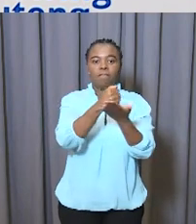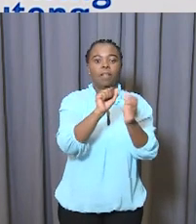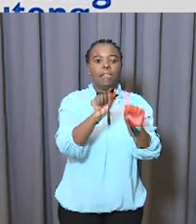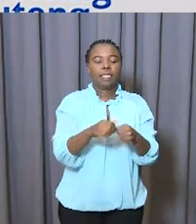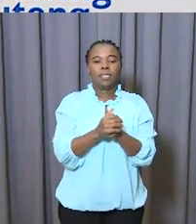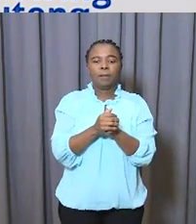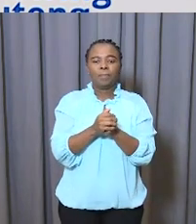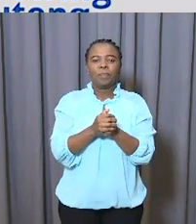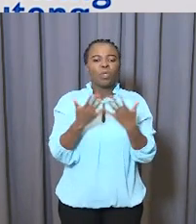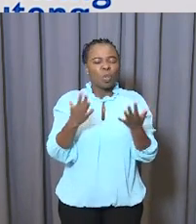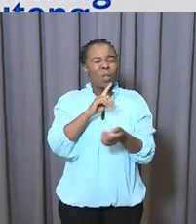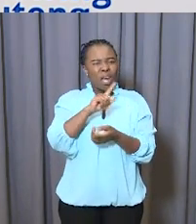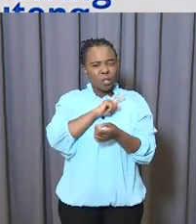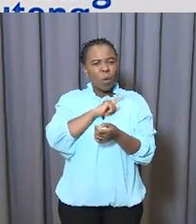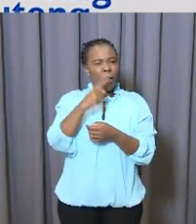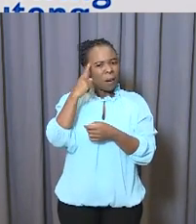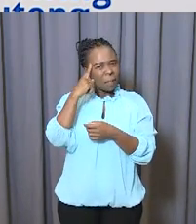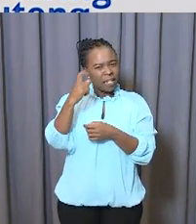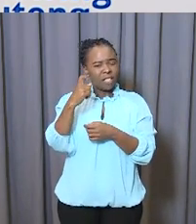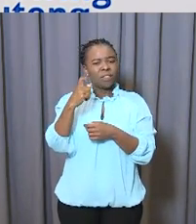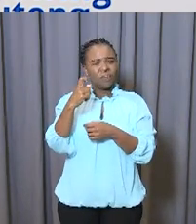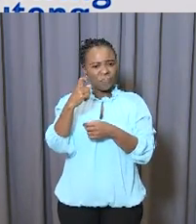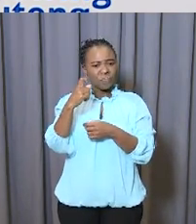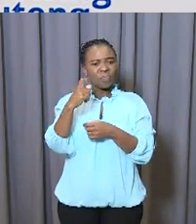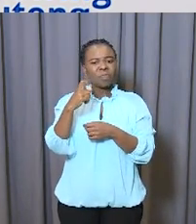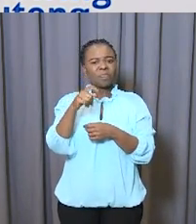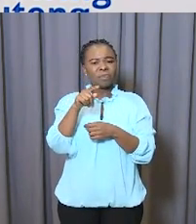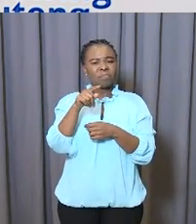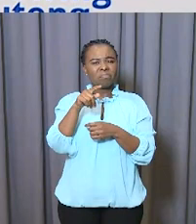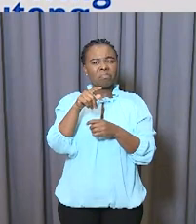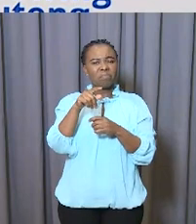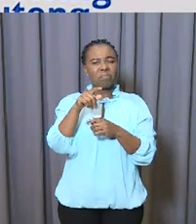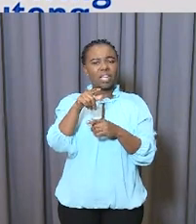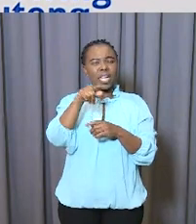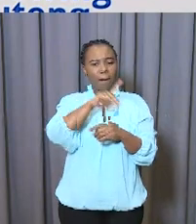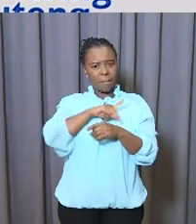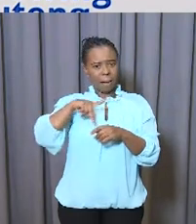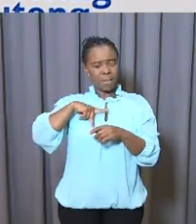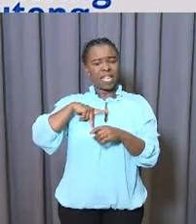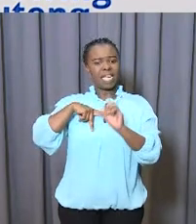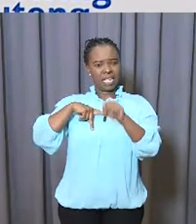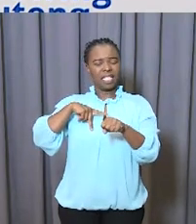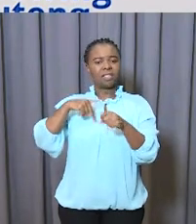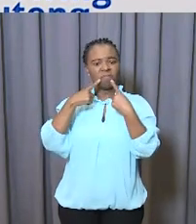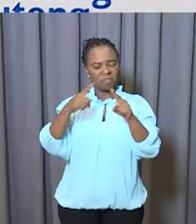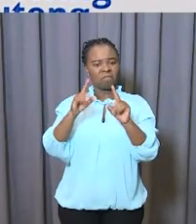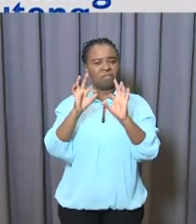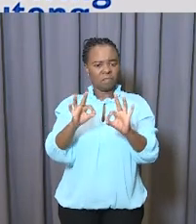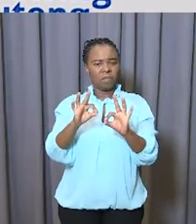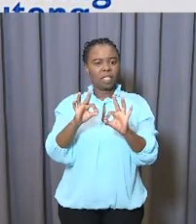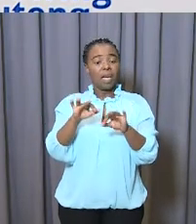That is why we really believe that, and I think the Premier correctly captured it, that majority of the people that needed food parcels